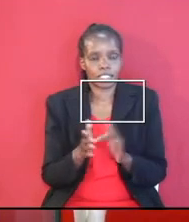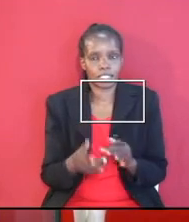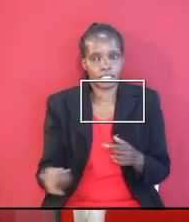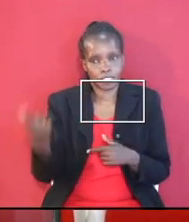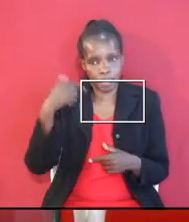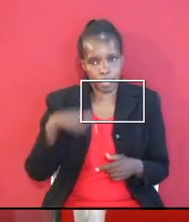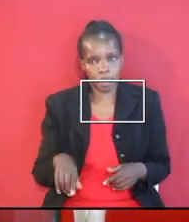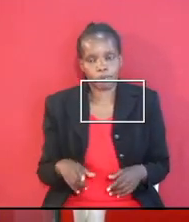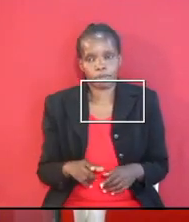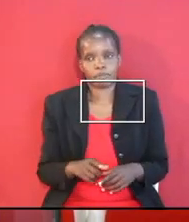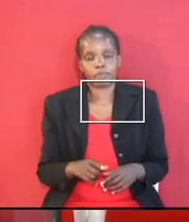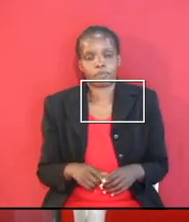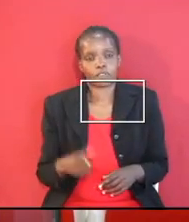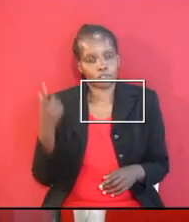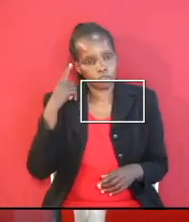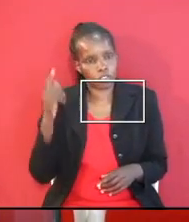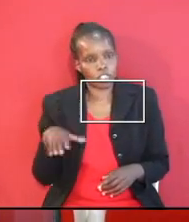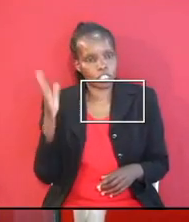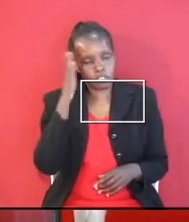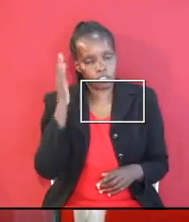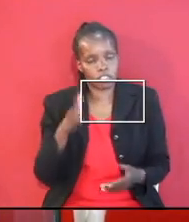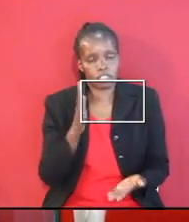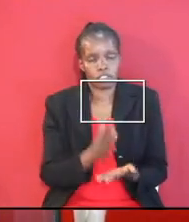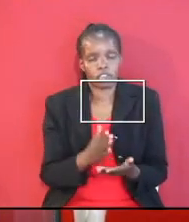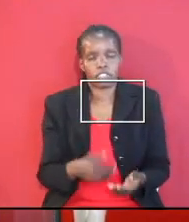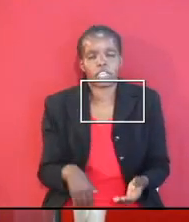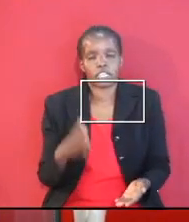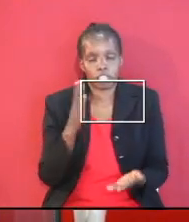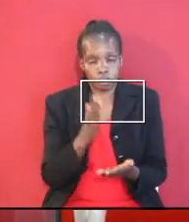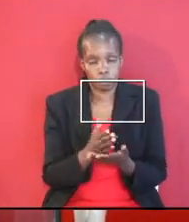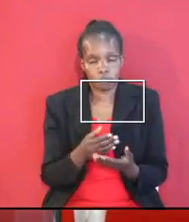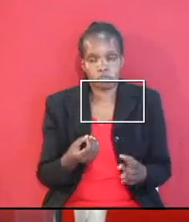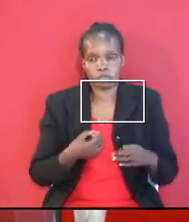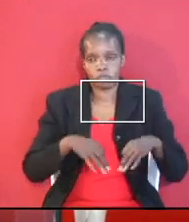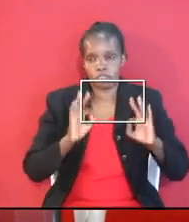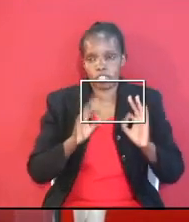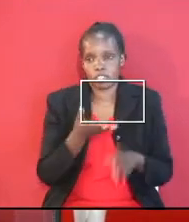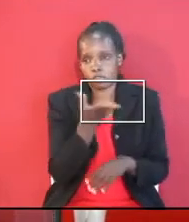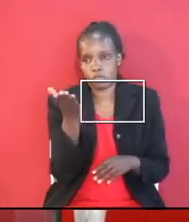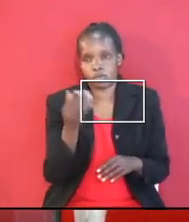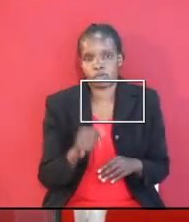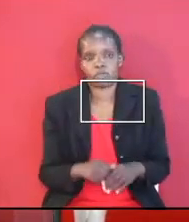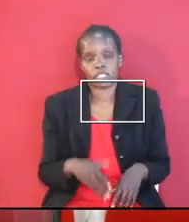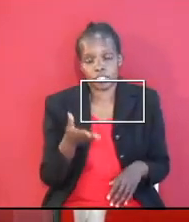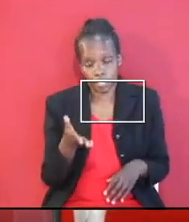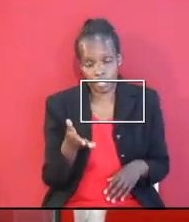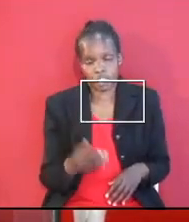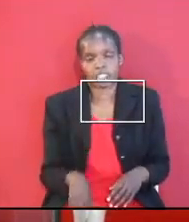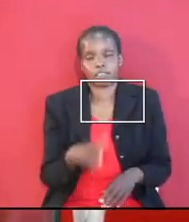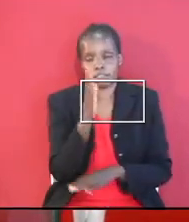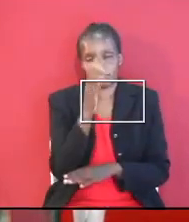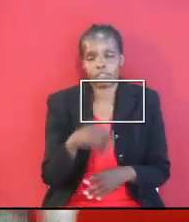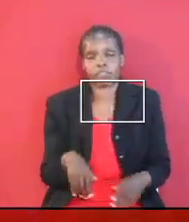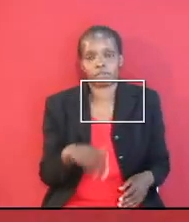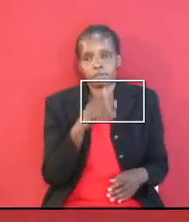truth. For you shall know the truth, and the truth will surely set you free. Now this afternoon, ladies and